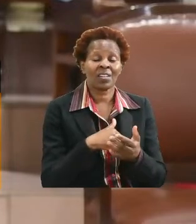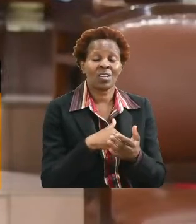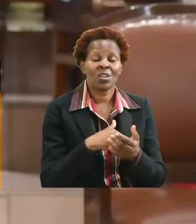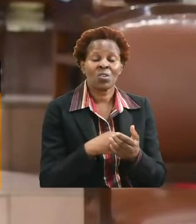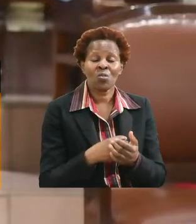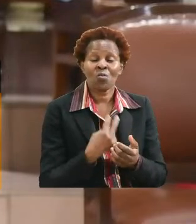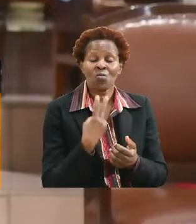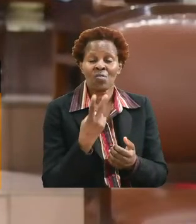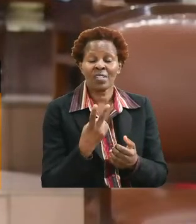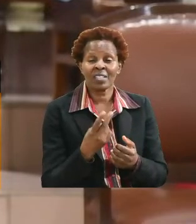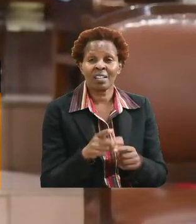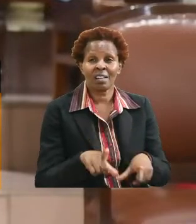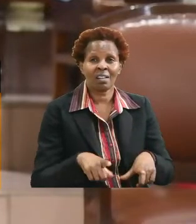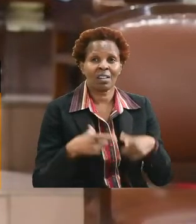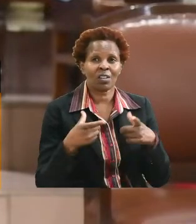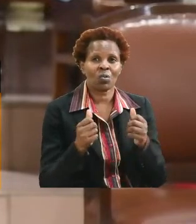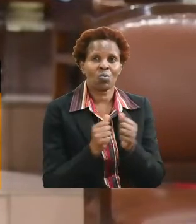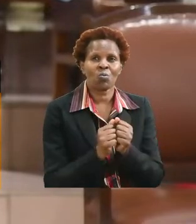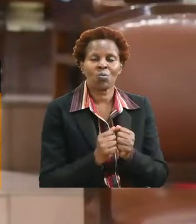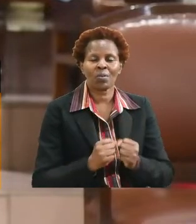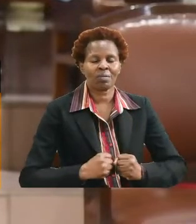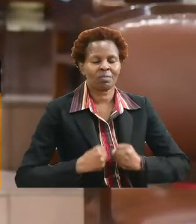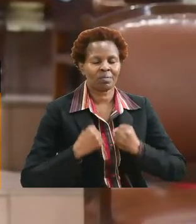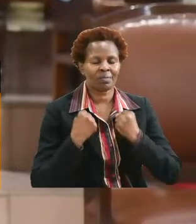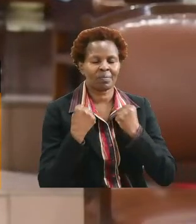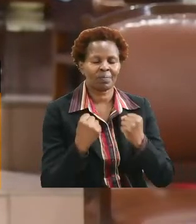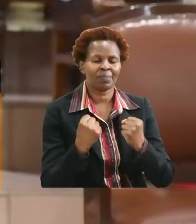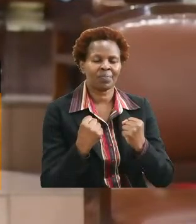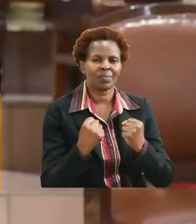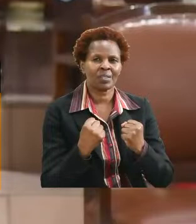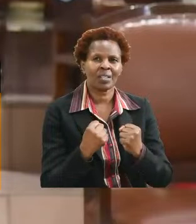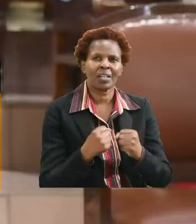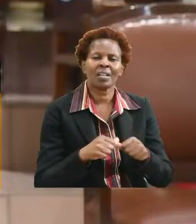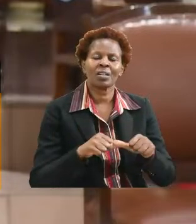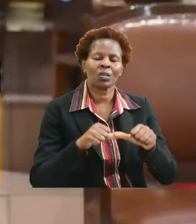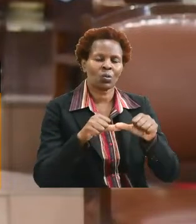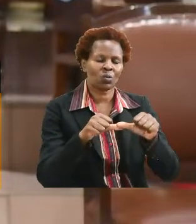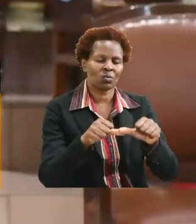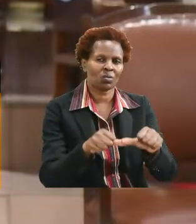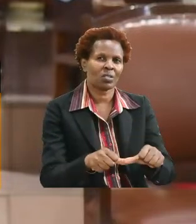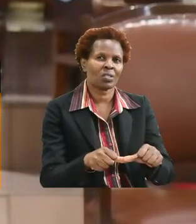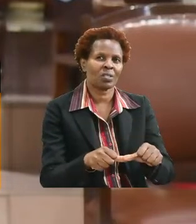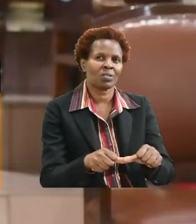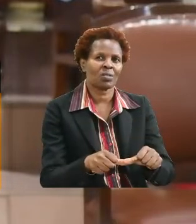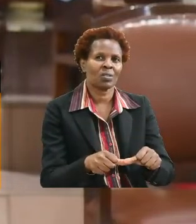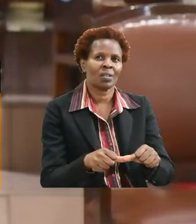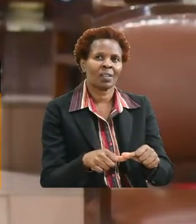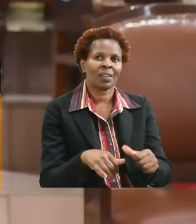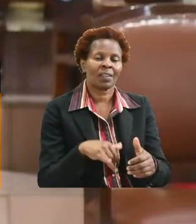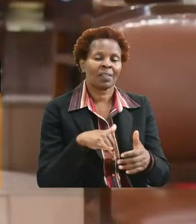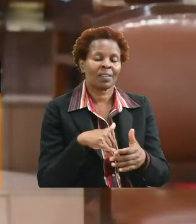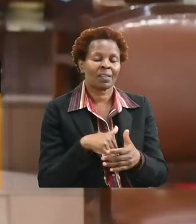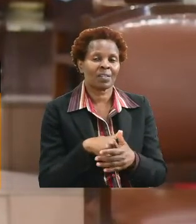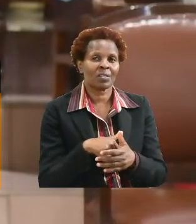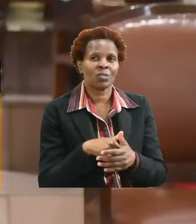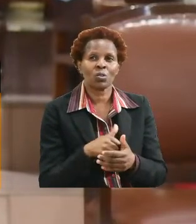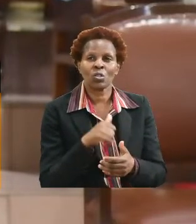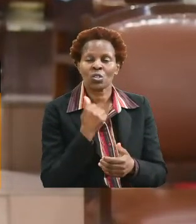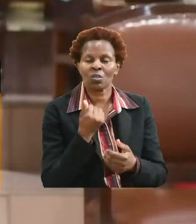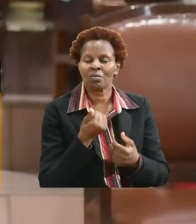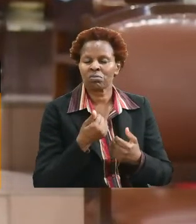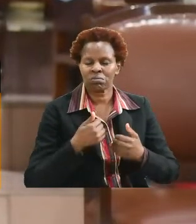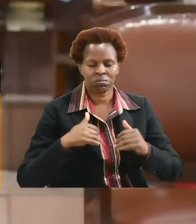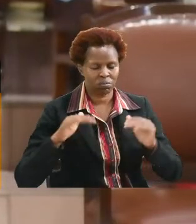with courage, and we are able to keep on keeping on so that we do not give up in